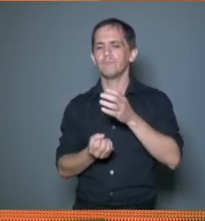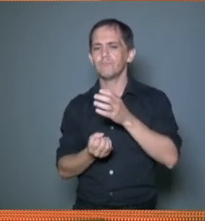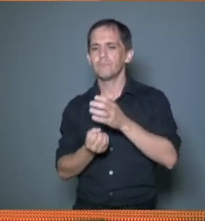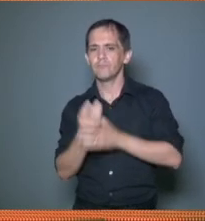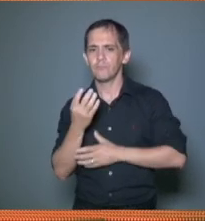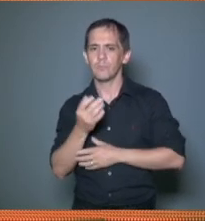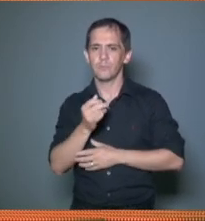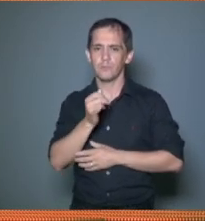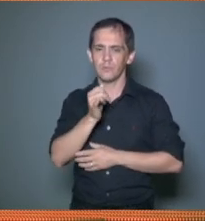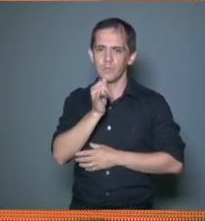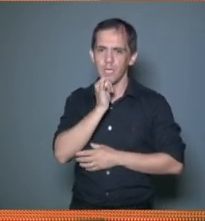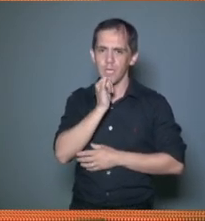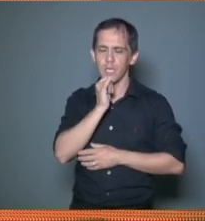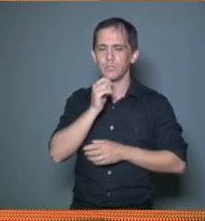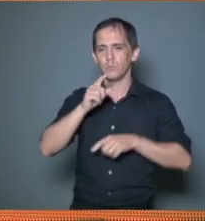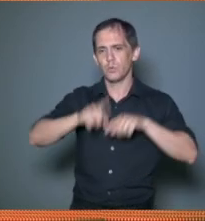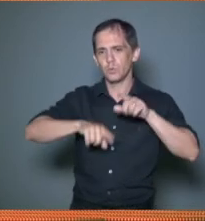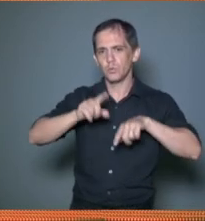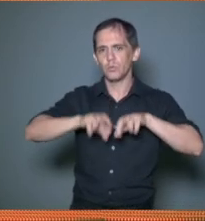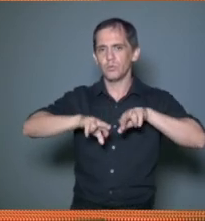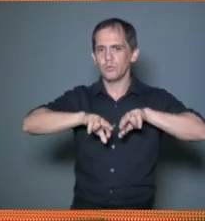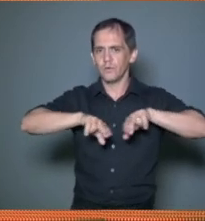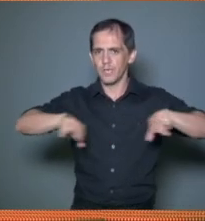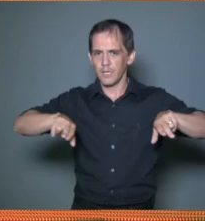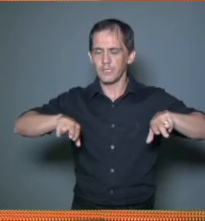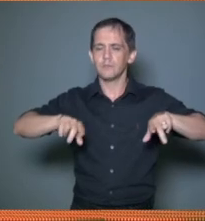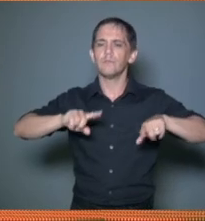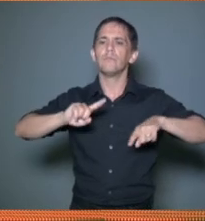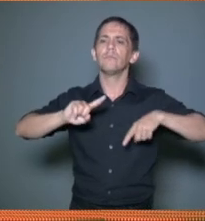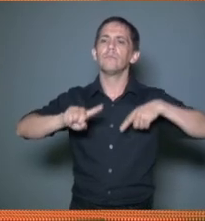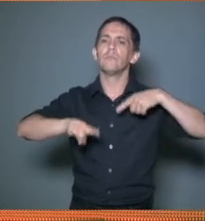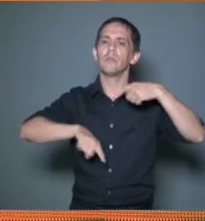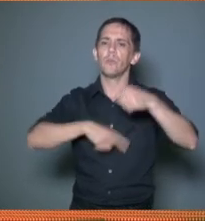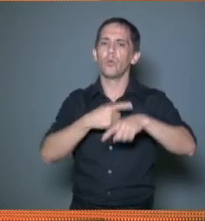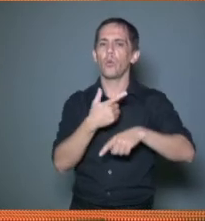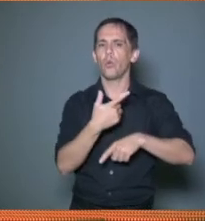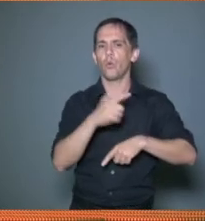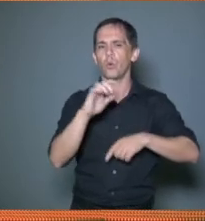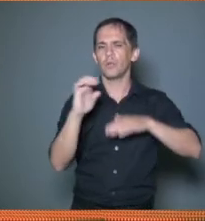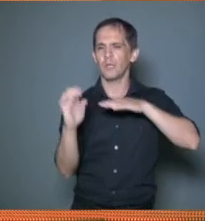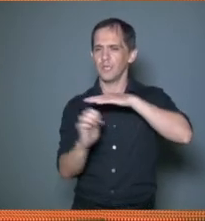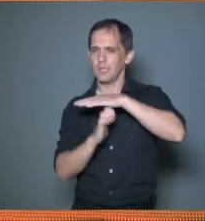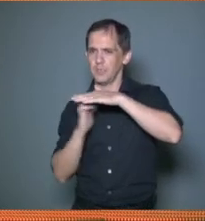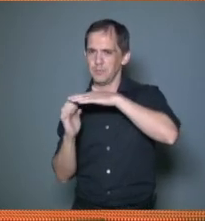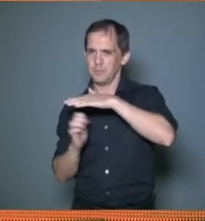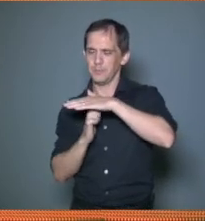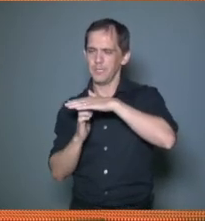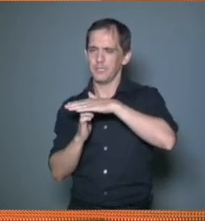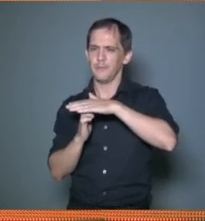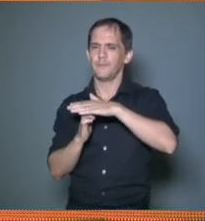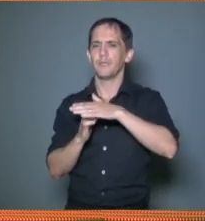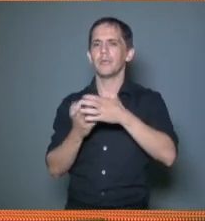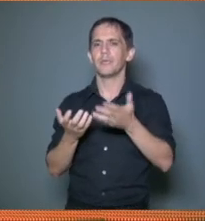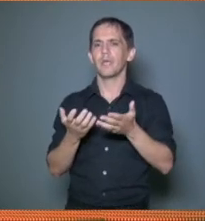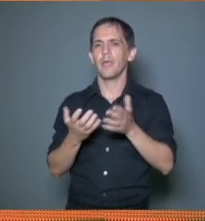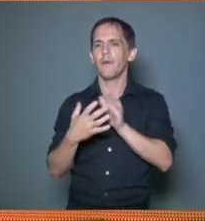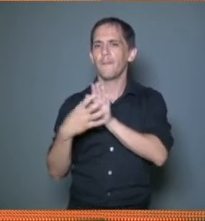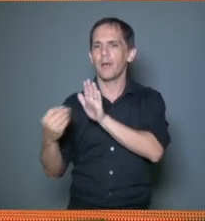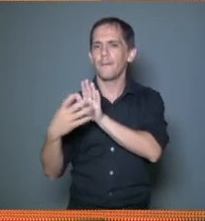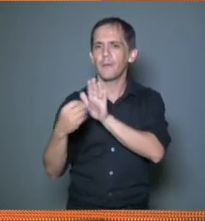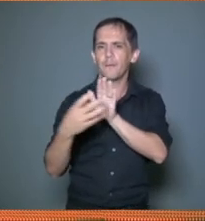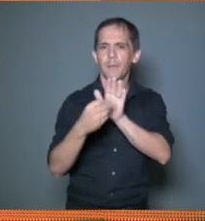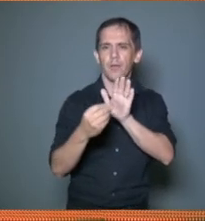sell solutions that are developed, tested, and validated internally through agro or other companies you invest